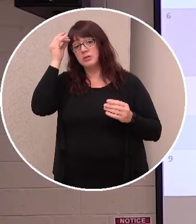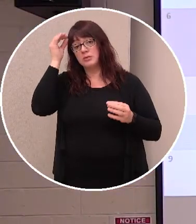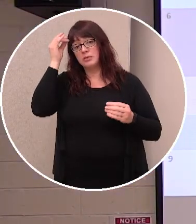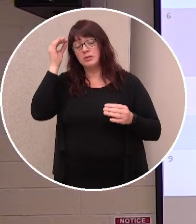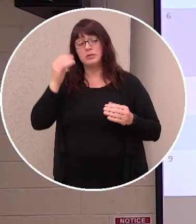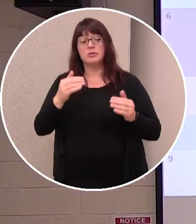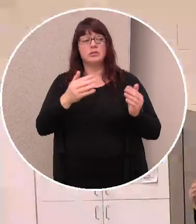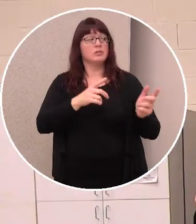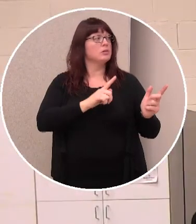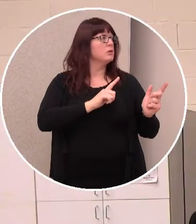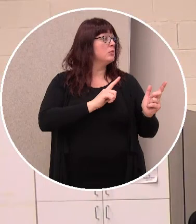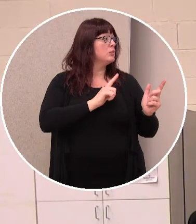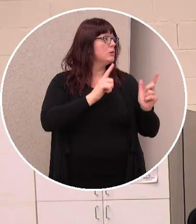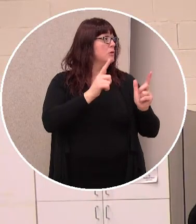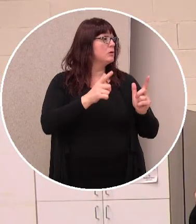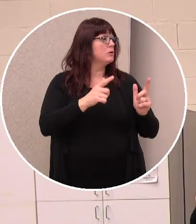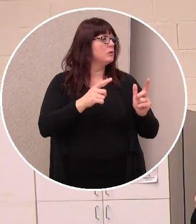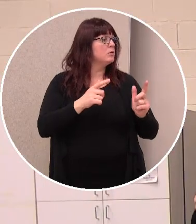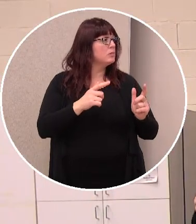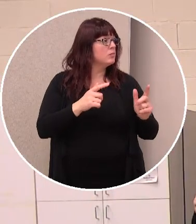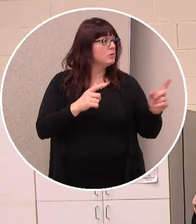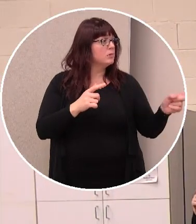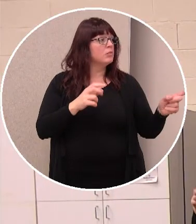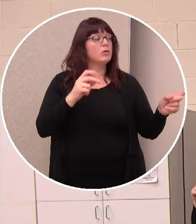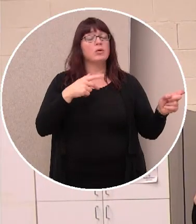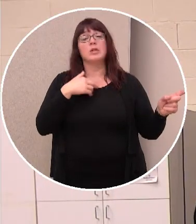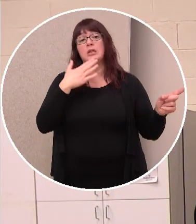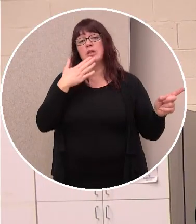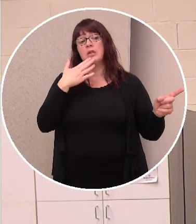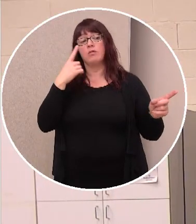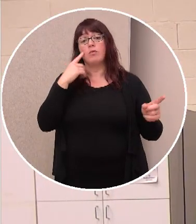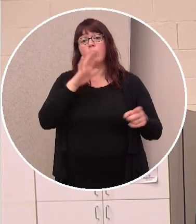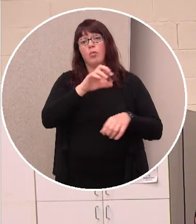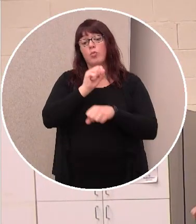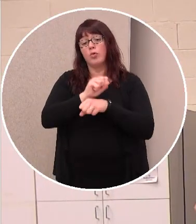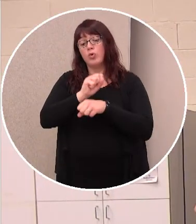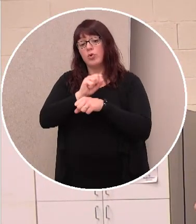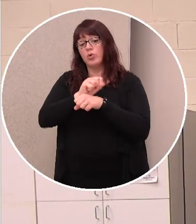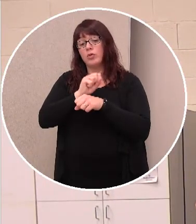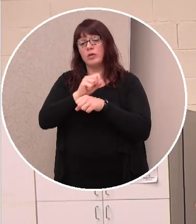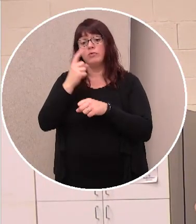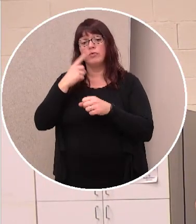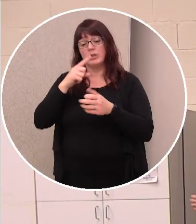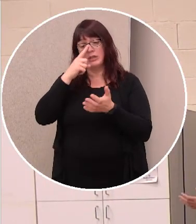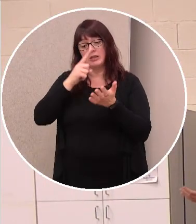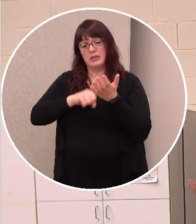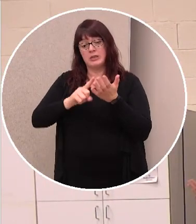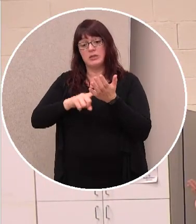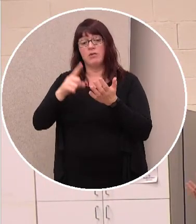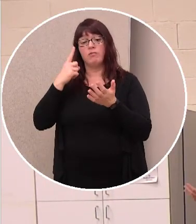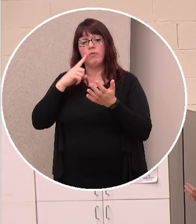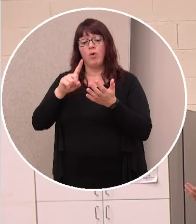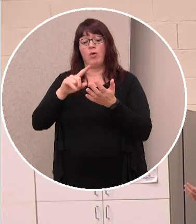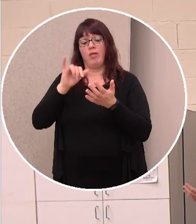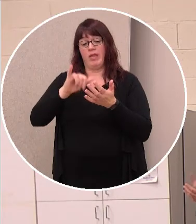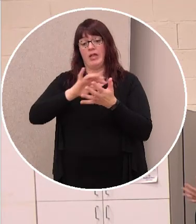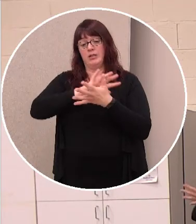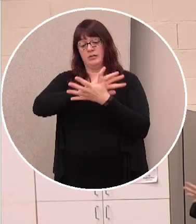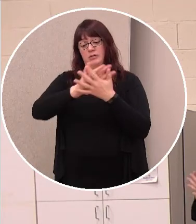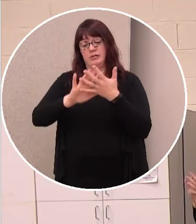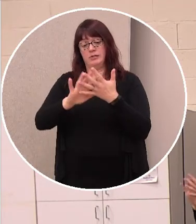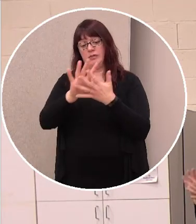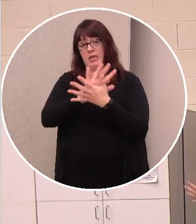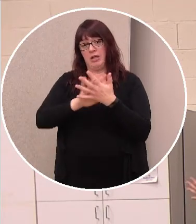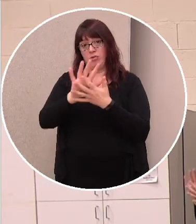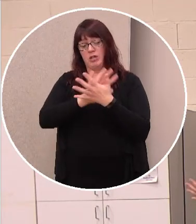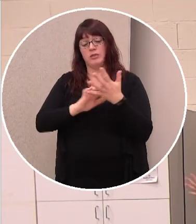Again, so I want to thank the district staff for the preliminary work that's been done with this particular activity.